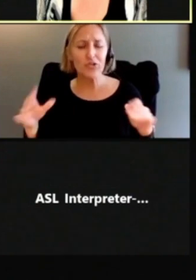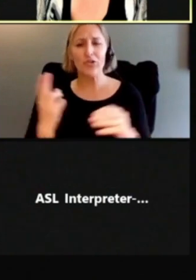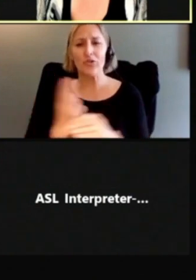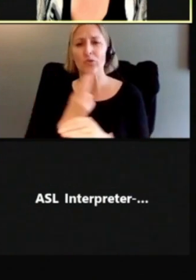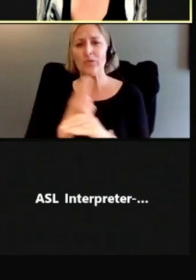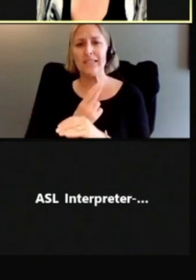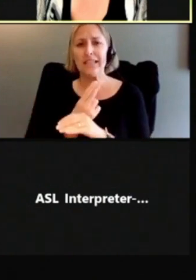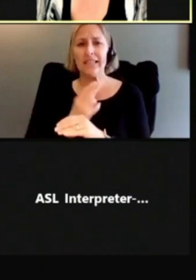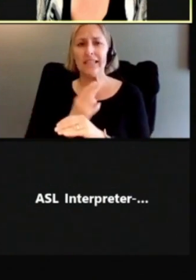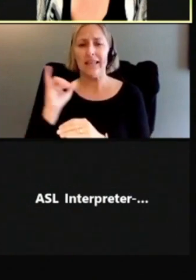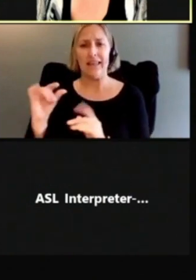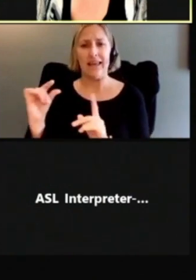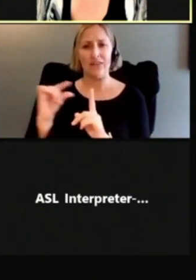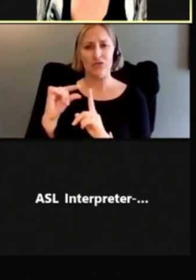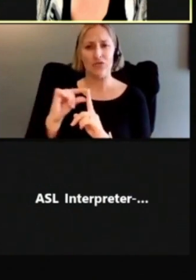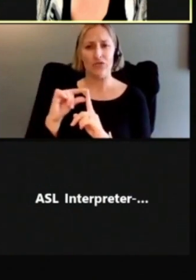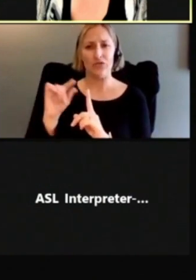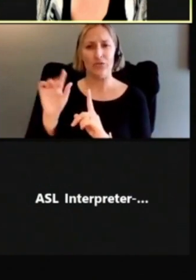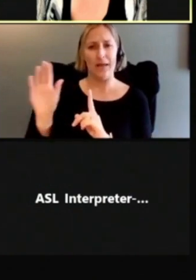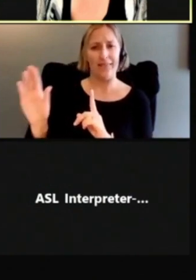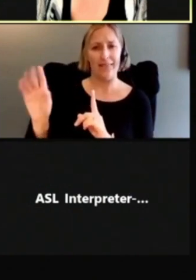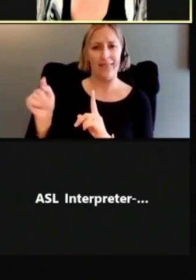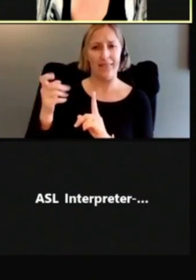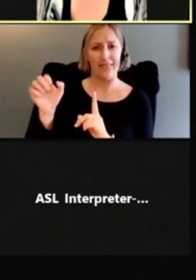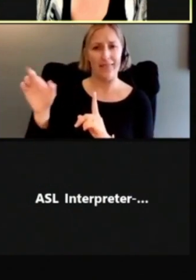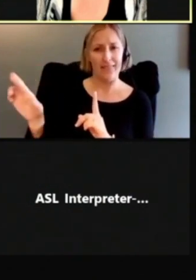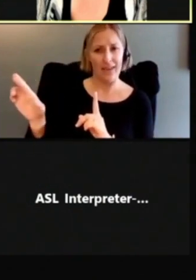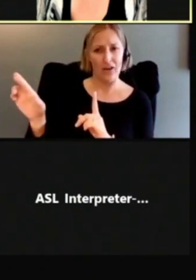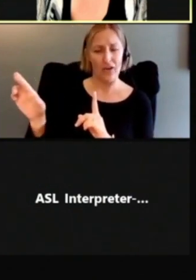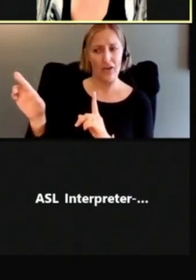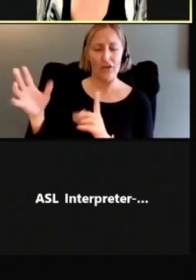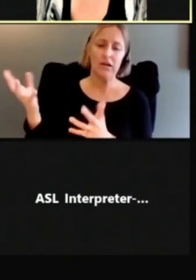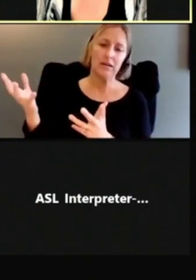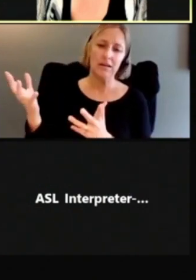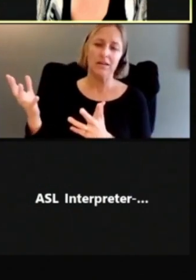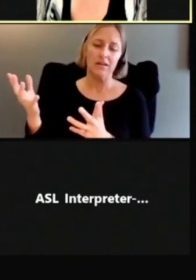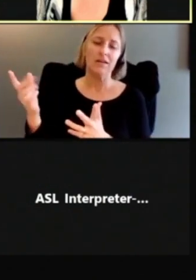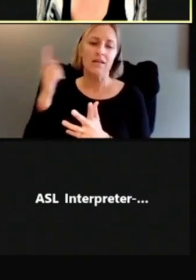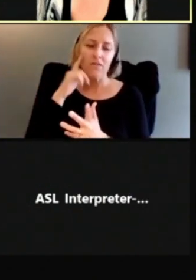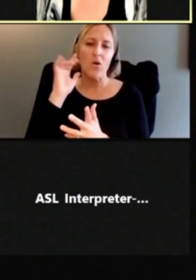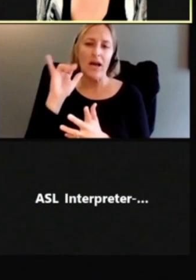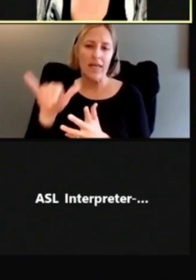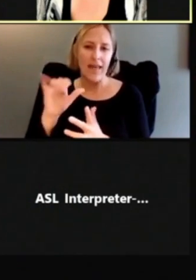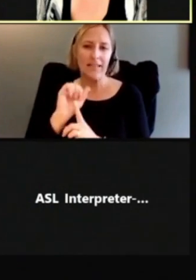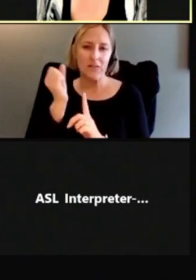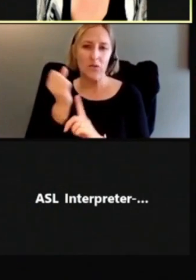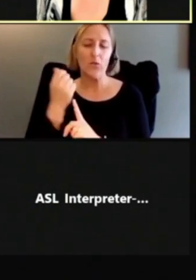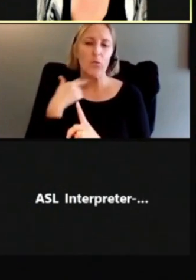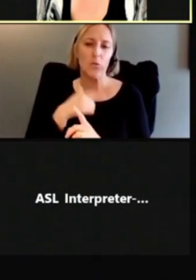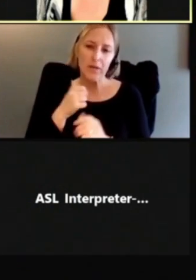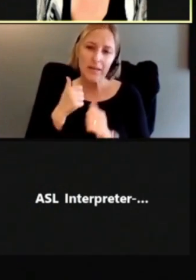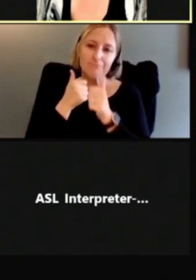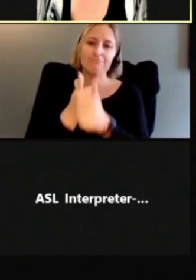the term there? So in those cases we stuck with the more traditional